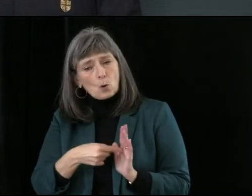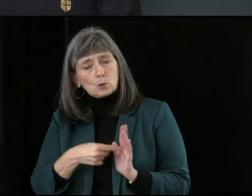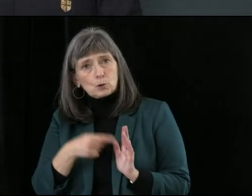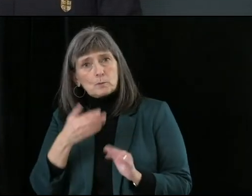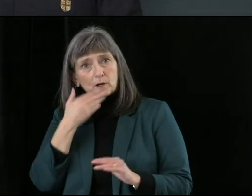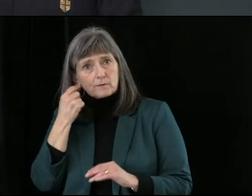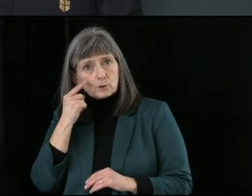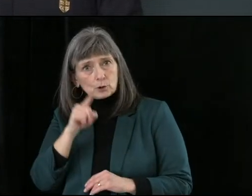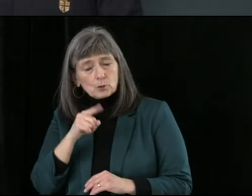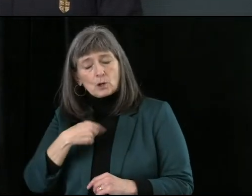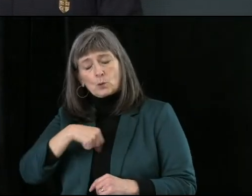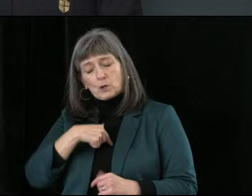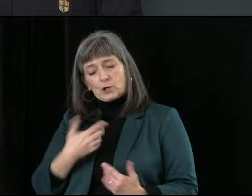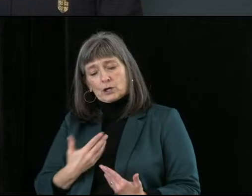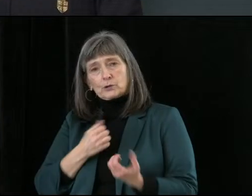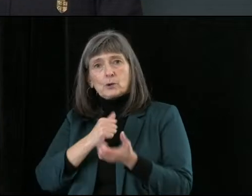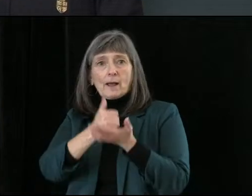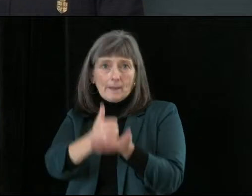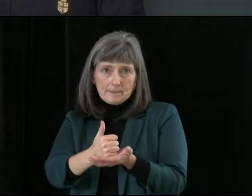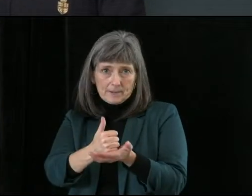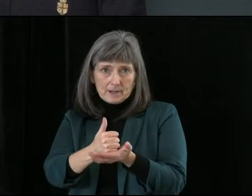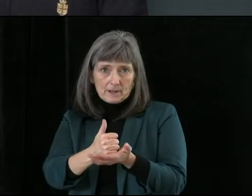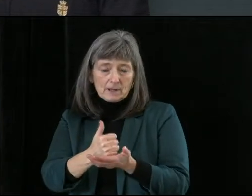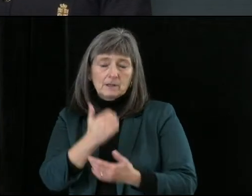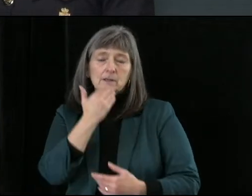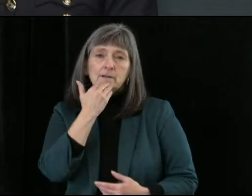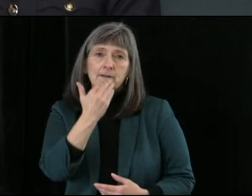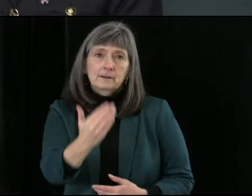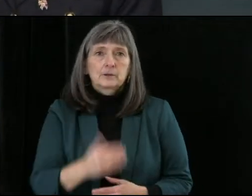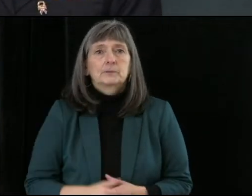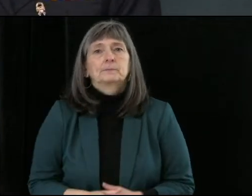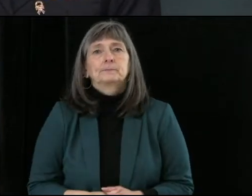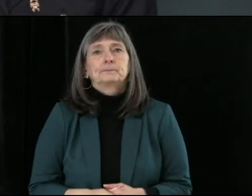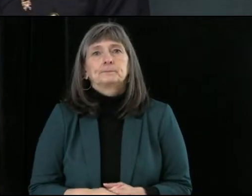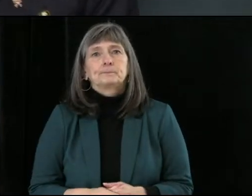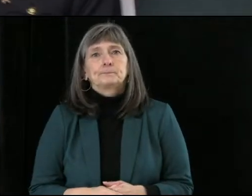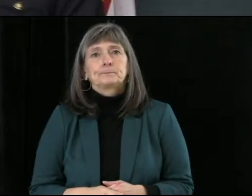and we are here to help you. Thank you very much.